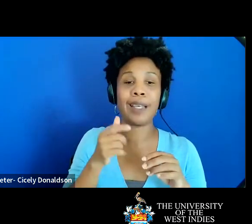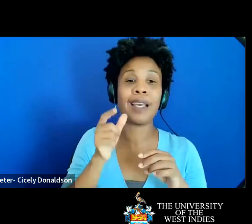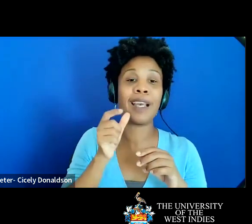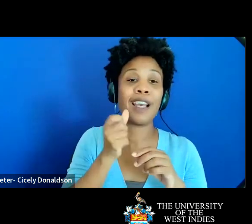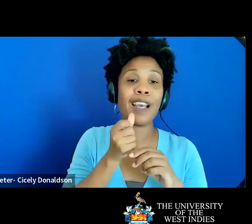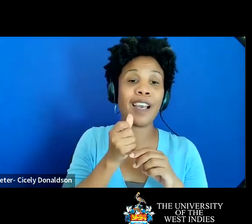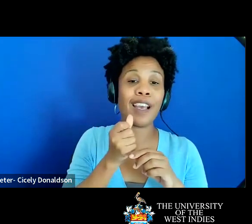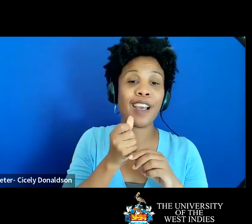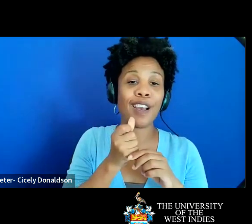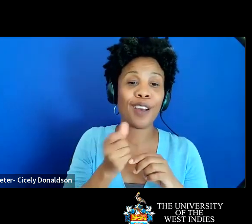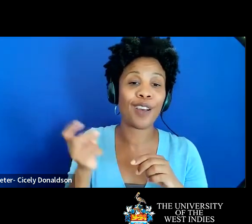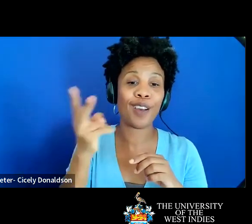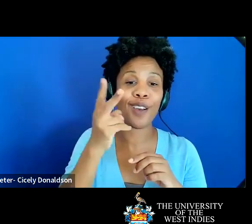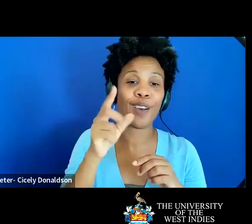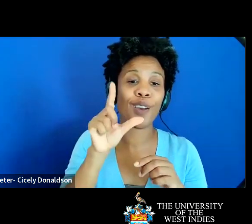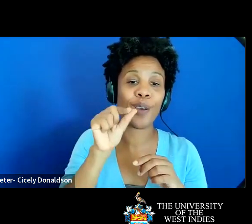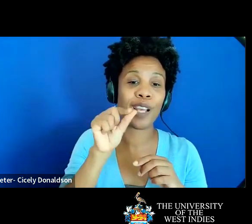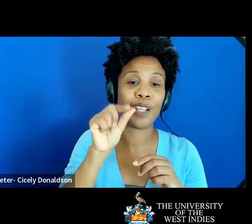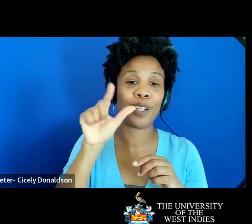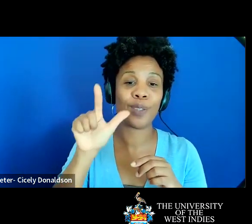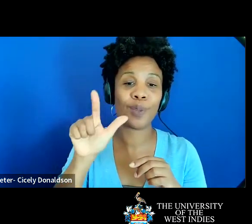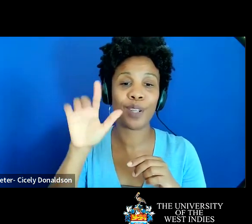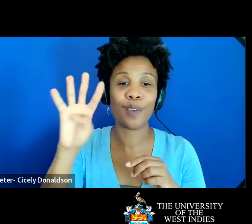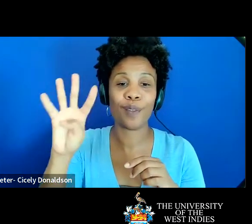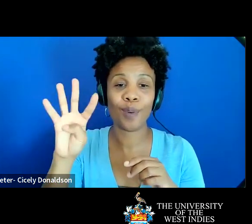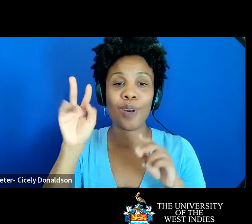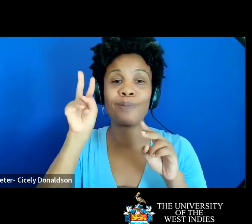continue to push the disability agenda